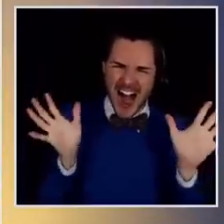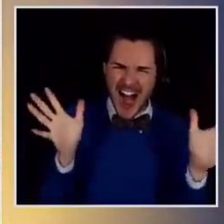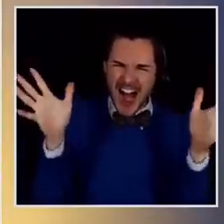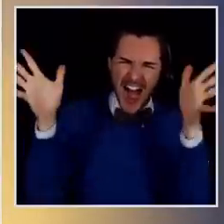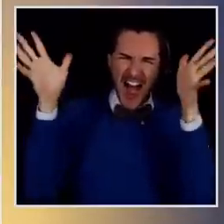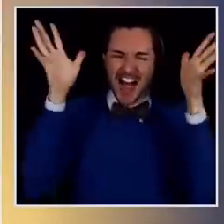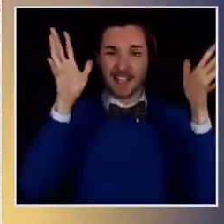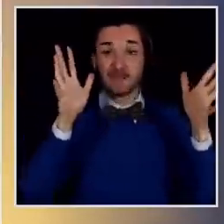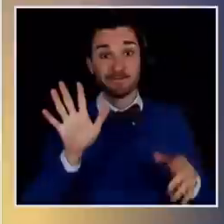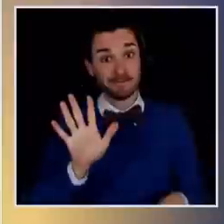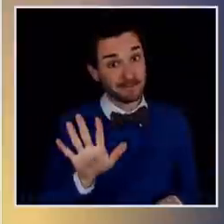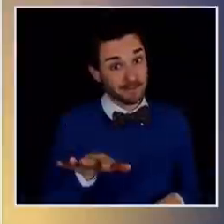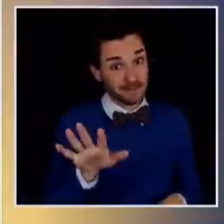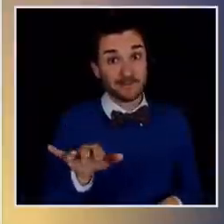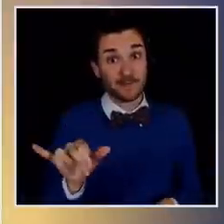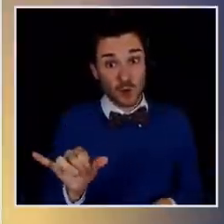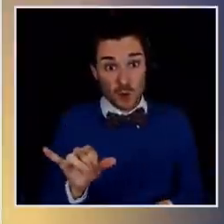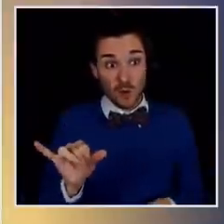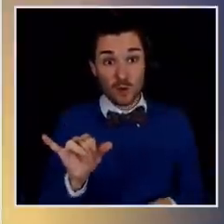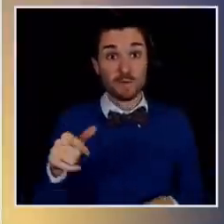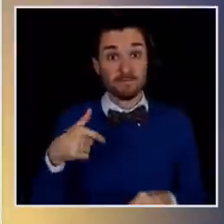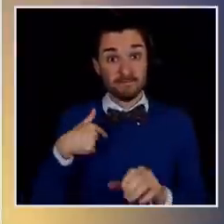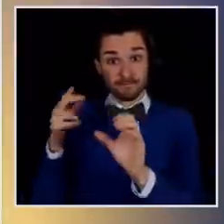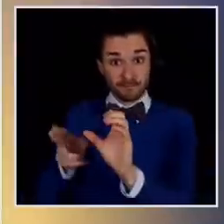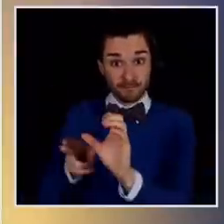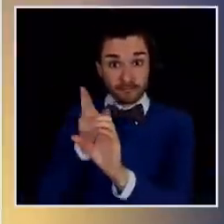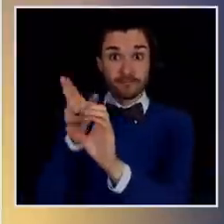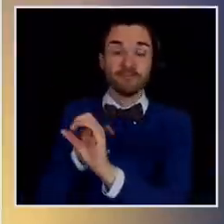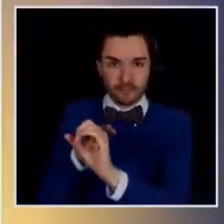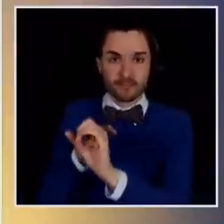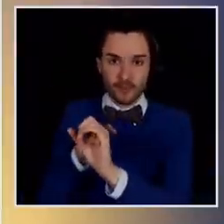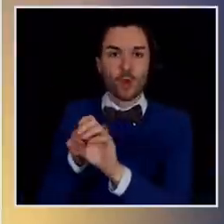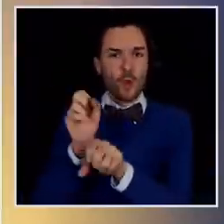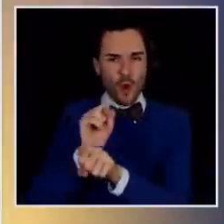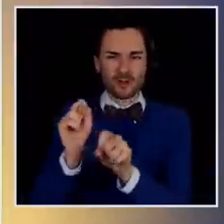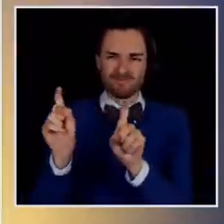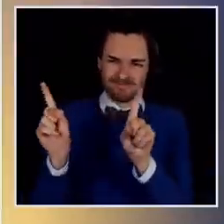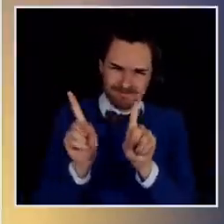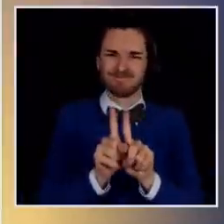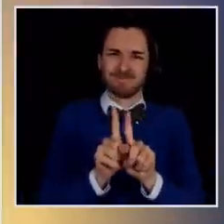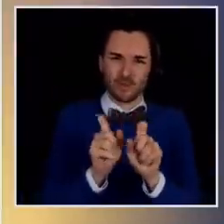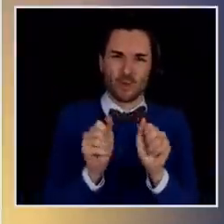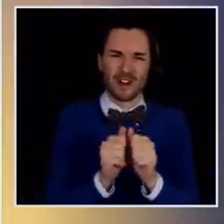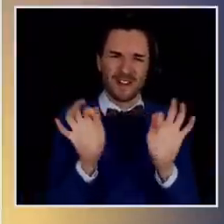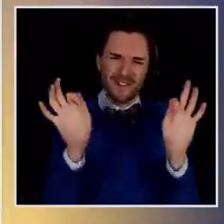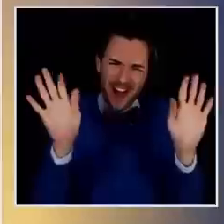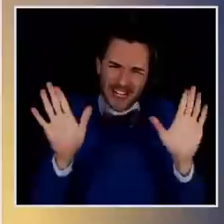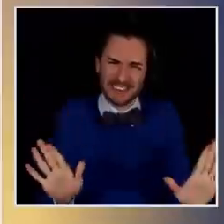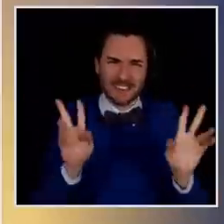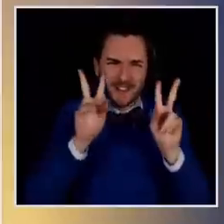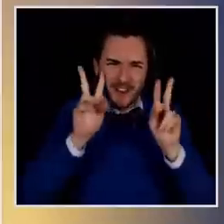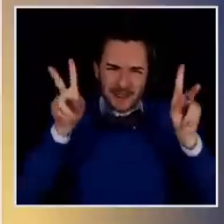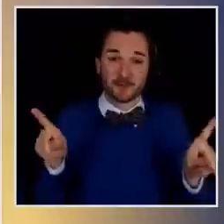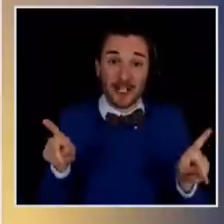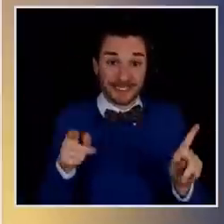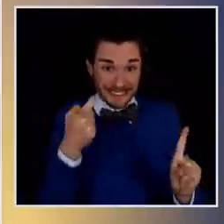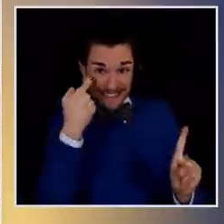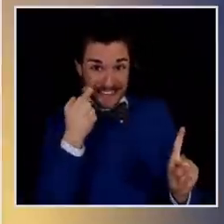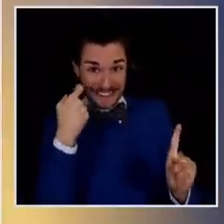And I'll have the honor of serving with the fantastic vice president you just heard from, Kamala Harris,